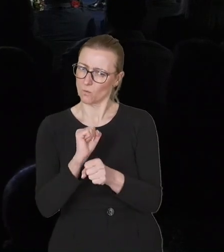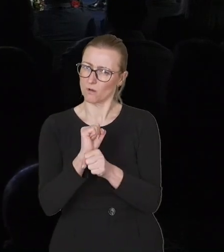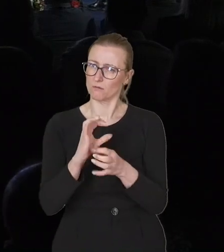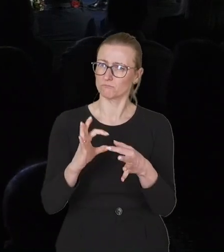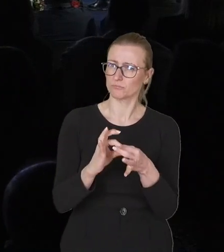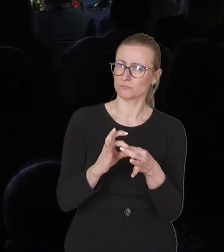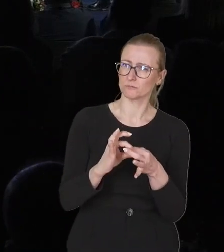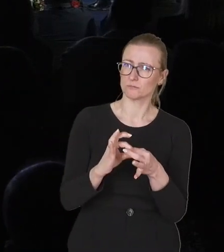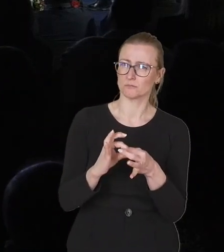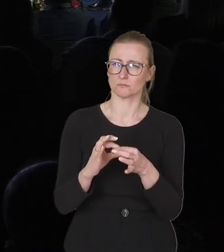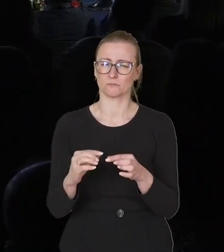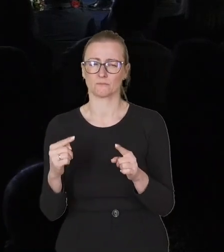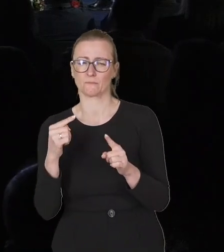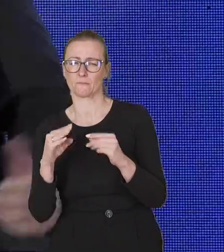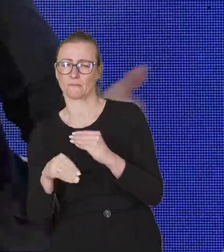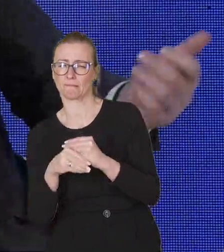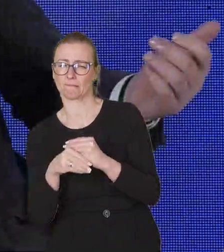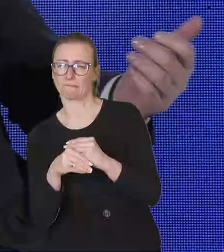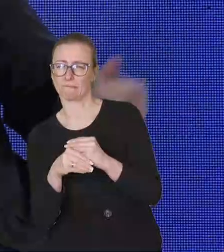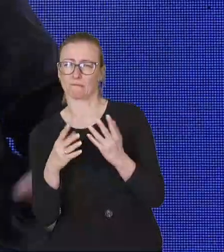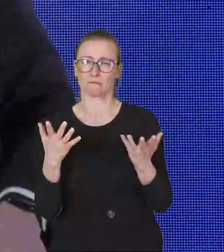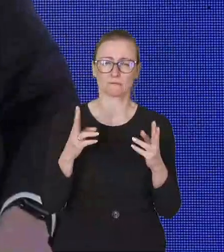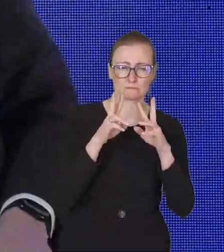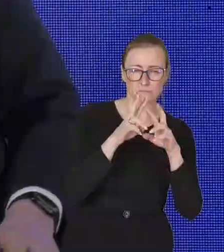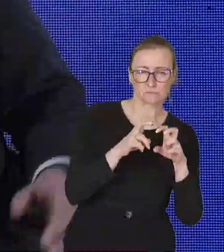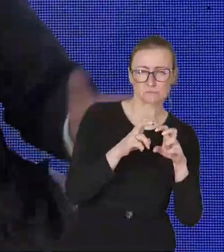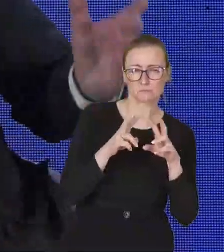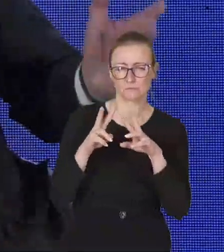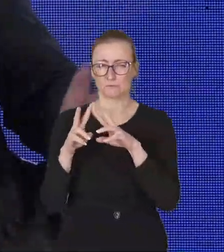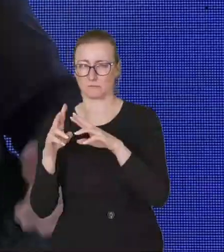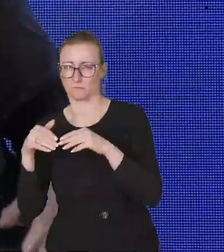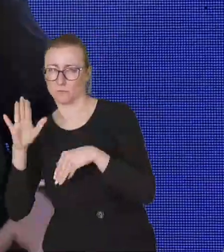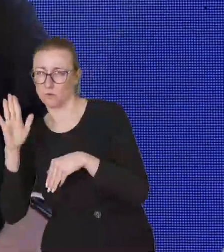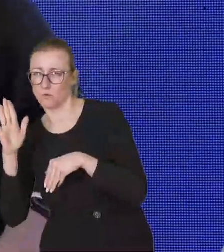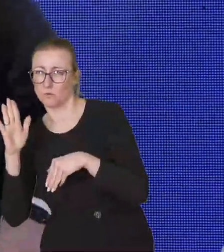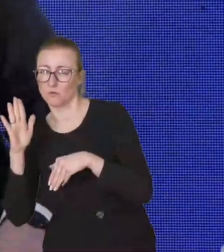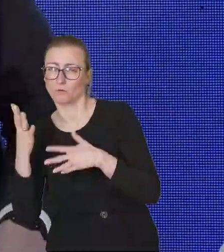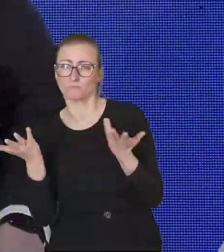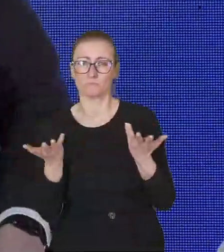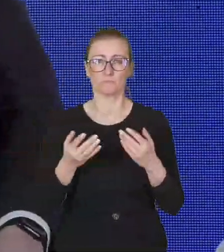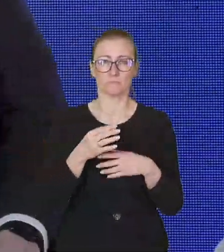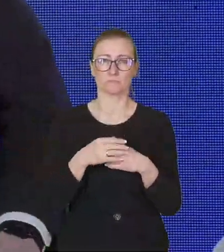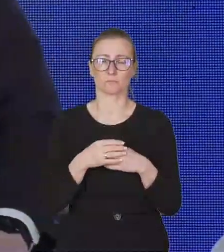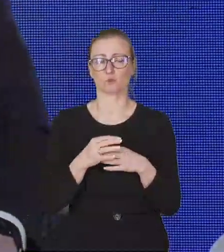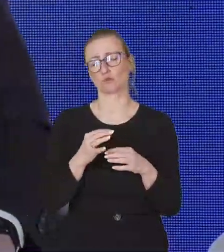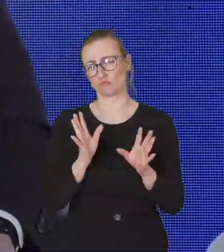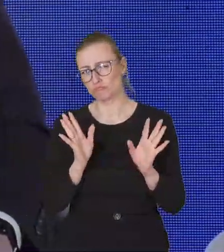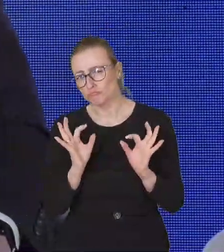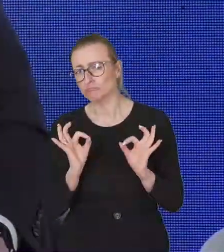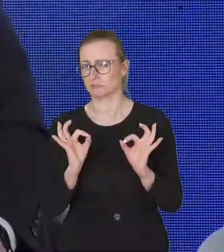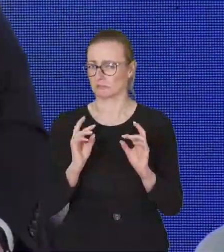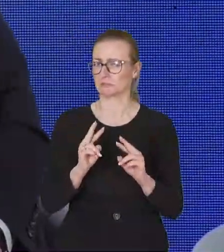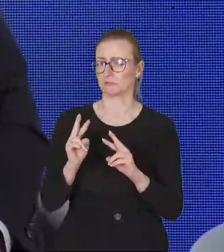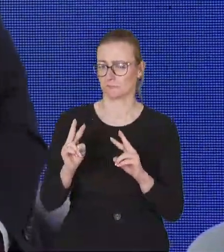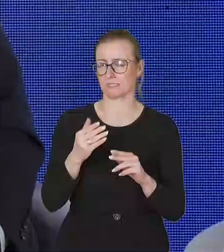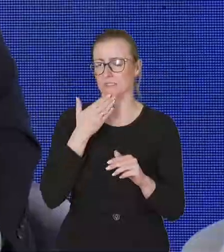Well, there's an advancement, but let me first say, well, these 14 ecosystems are really a